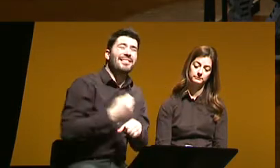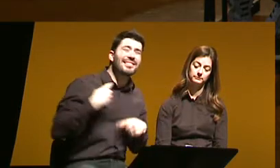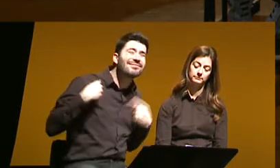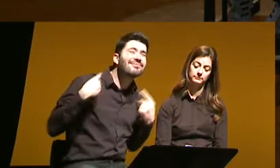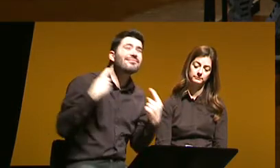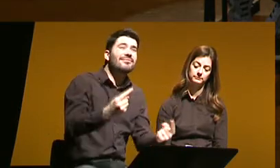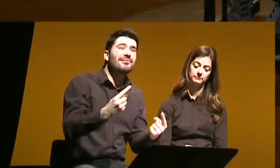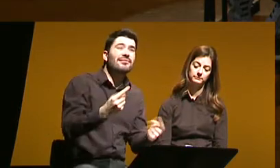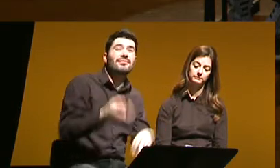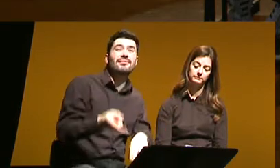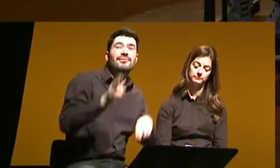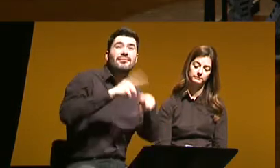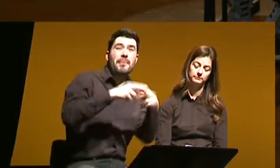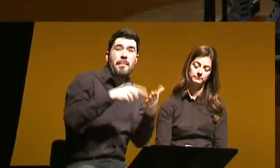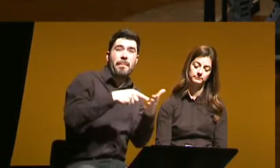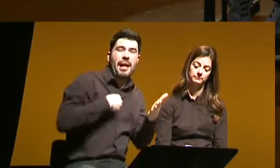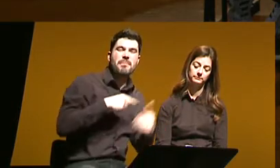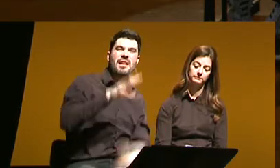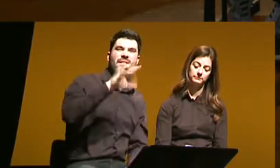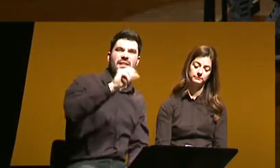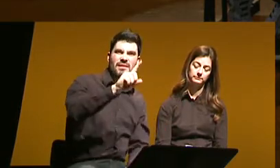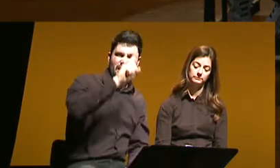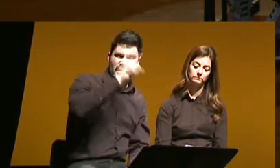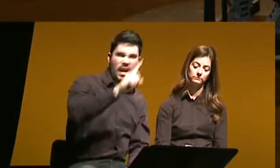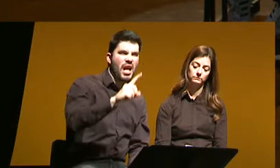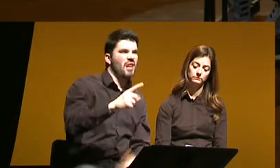only ever gotten a 50 cents raise. I'm done.